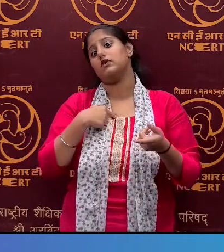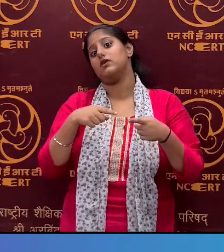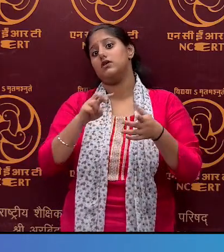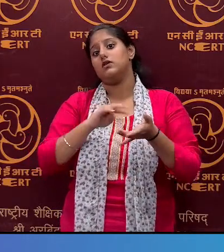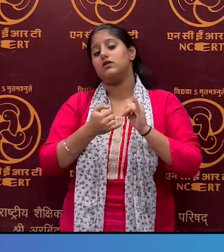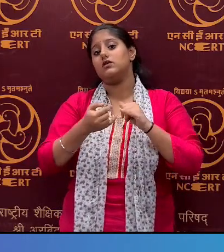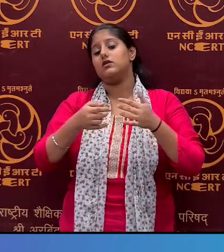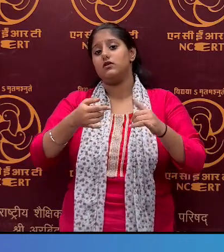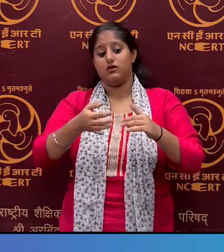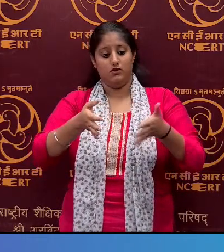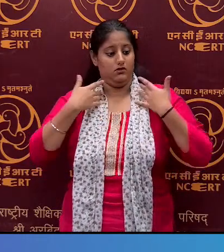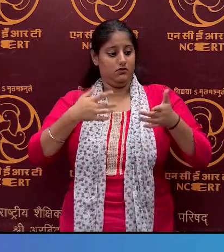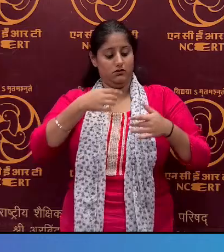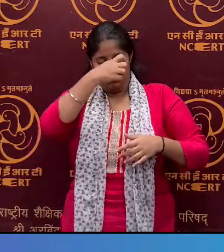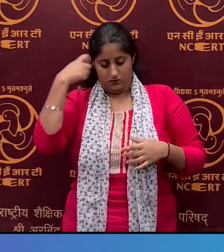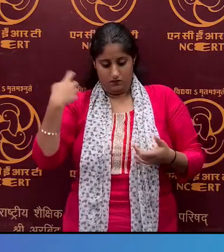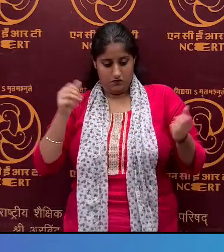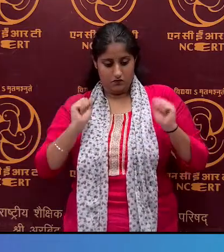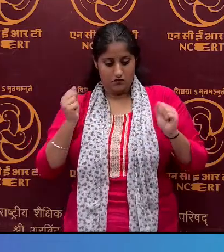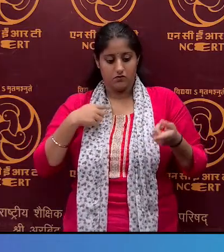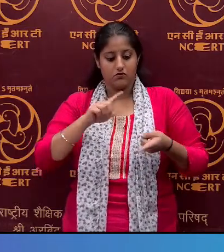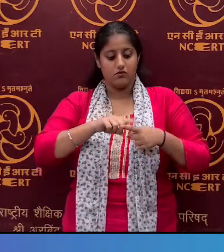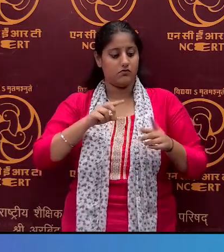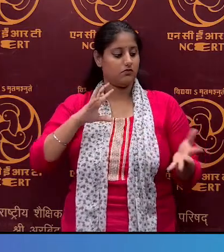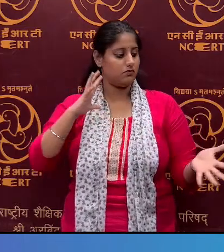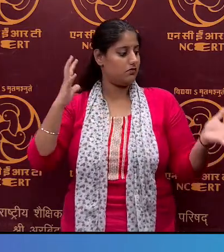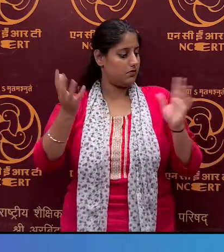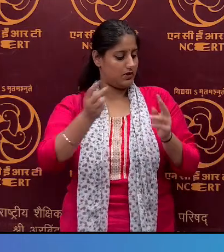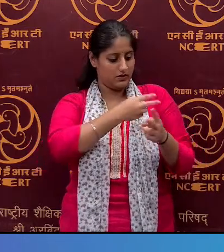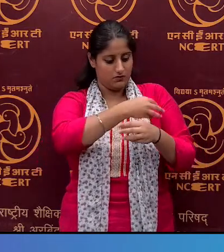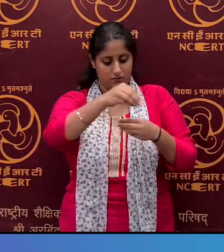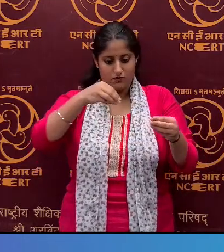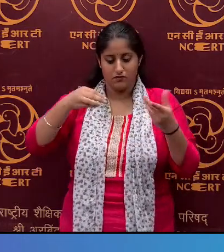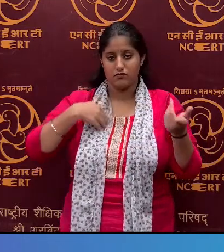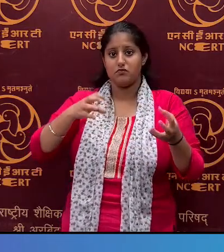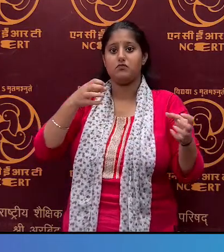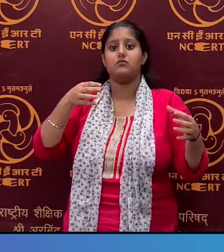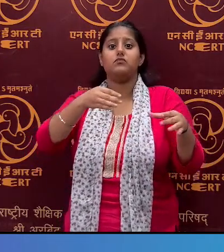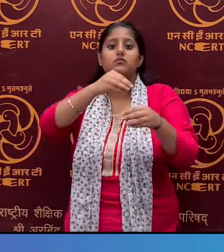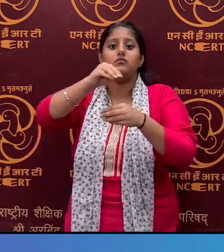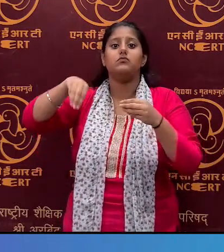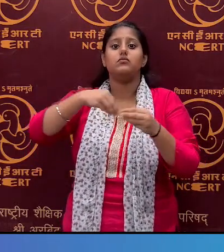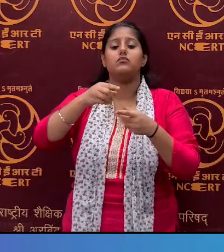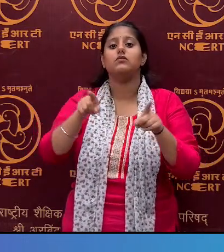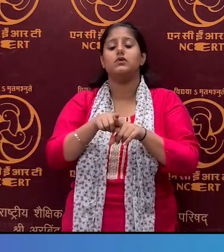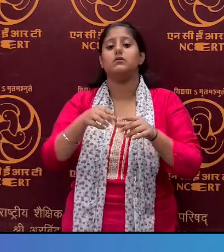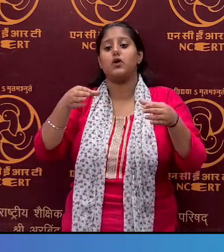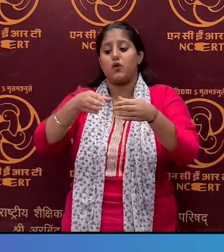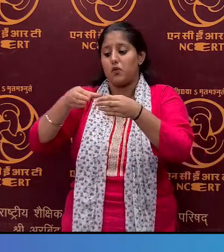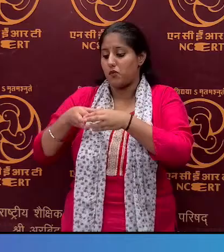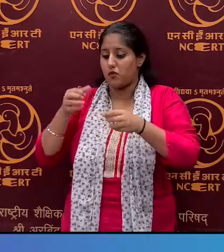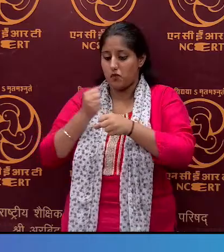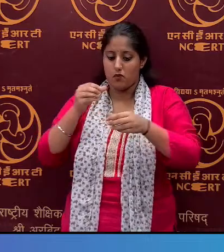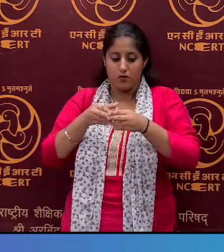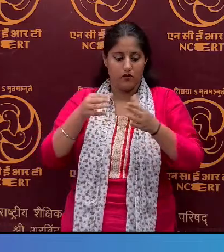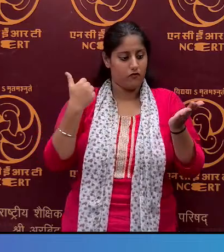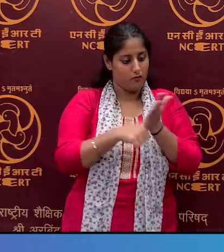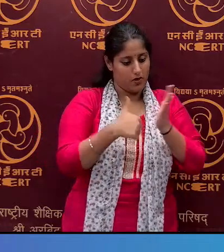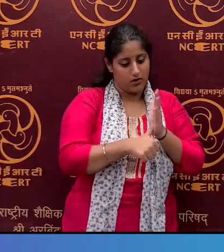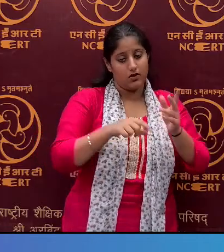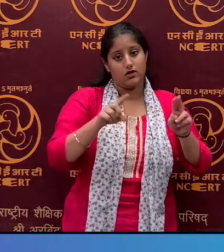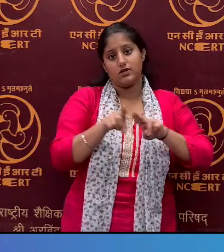revolves around the sun. In short, season is basically the group of months those who have similar